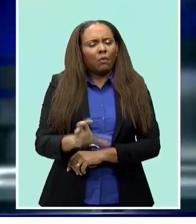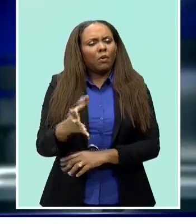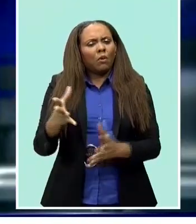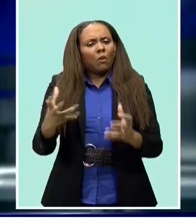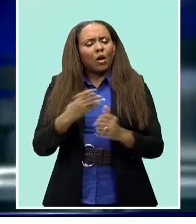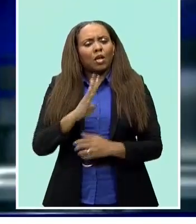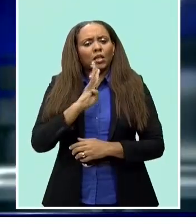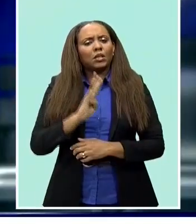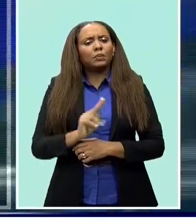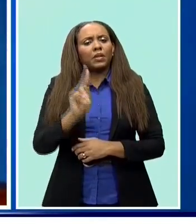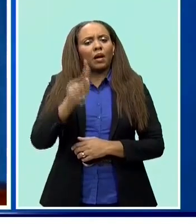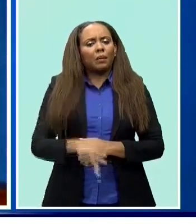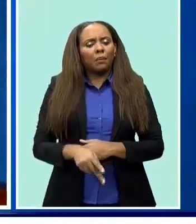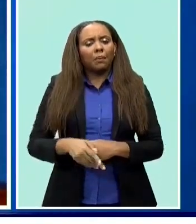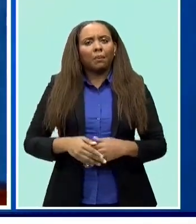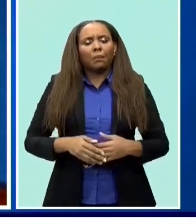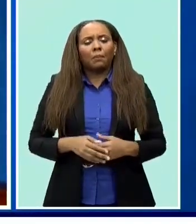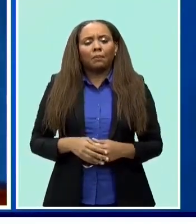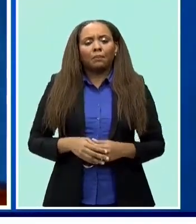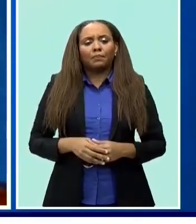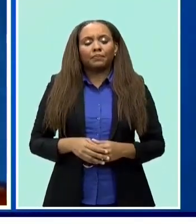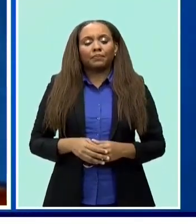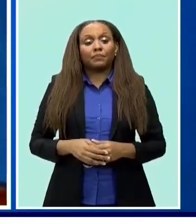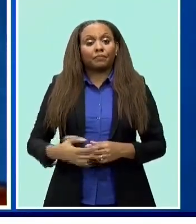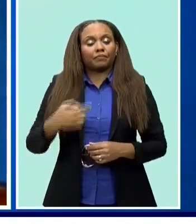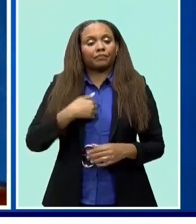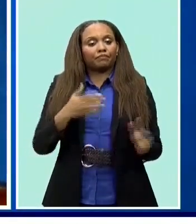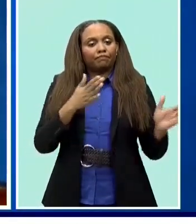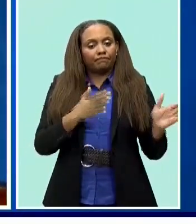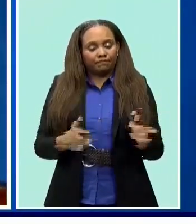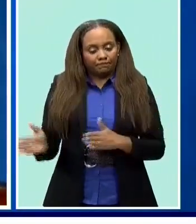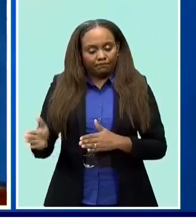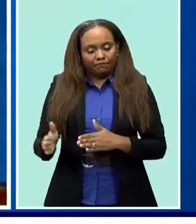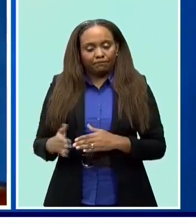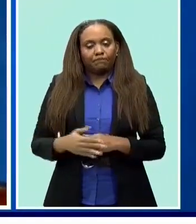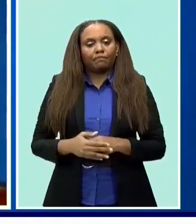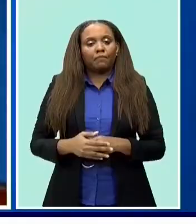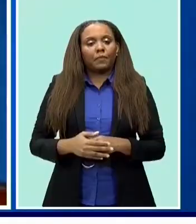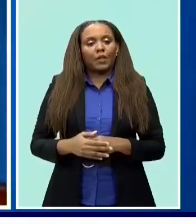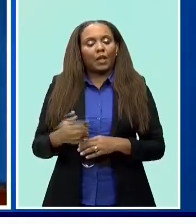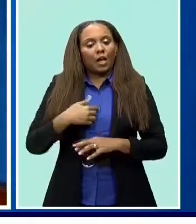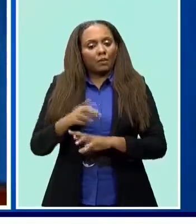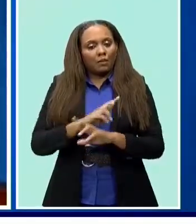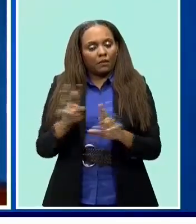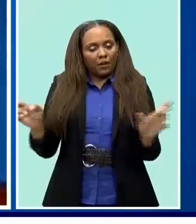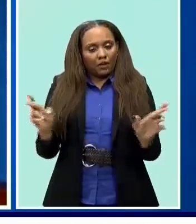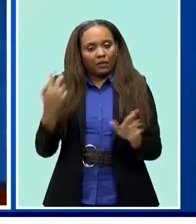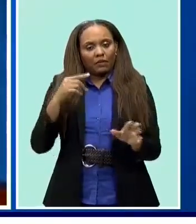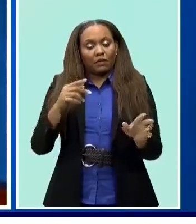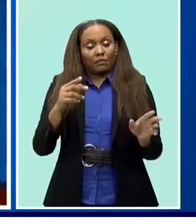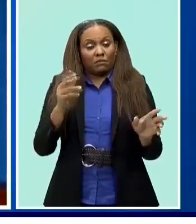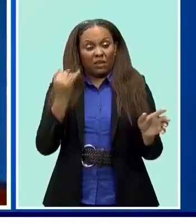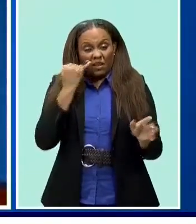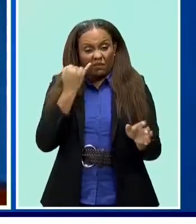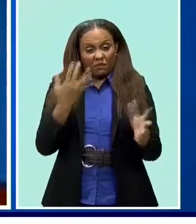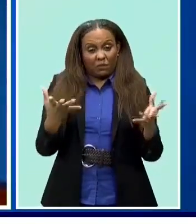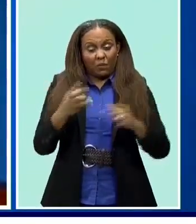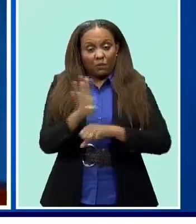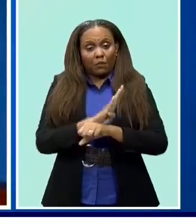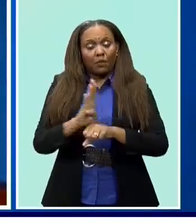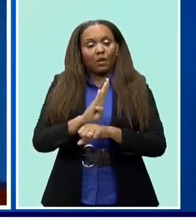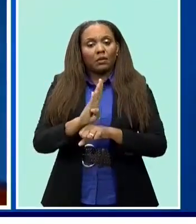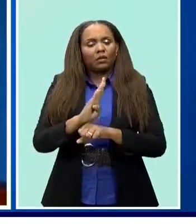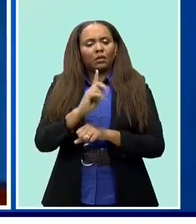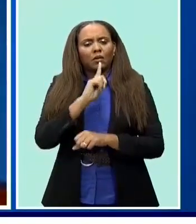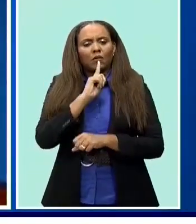voice. I am prepared to accept that for Barbados to develop, that we need to empower